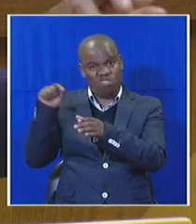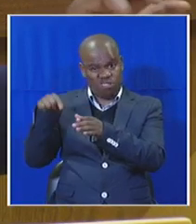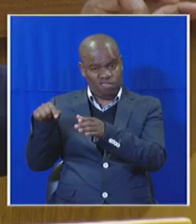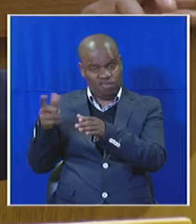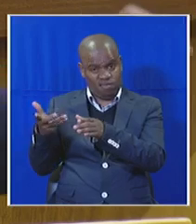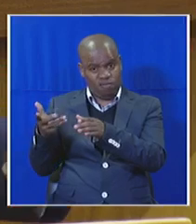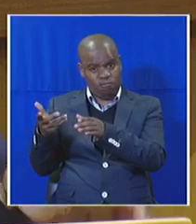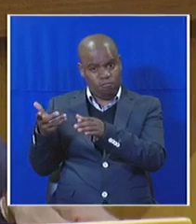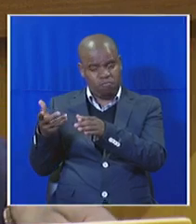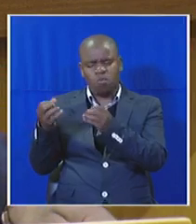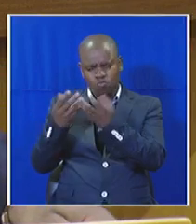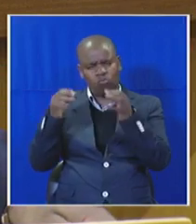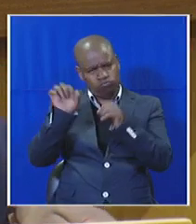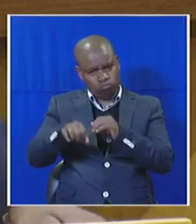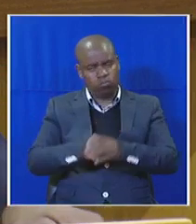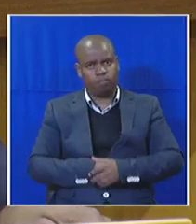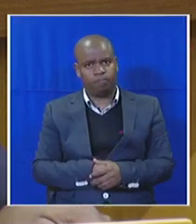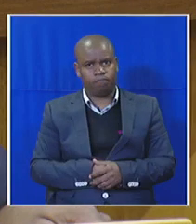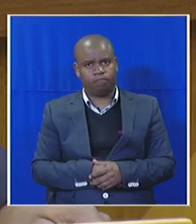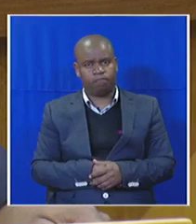to a very large extent.